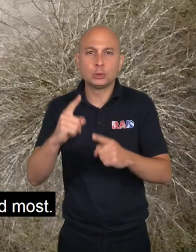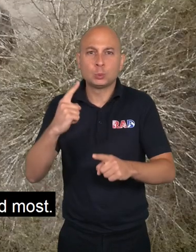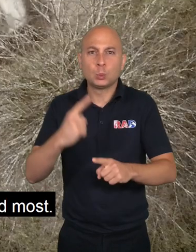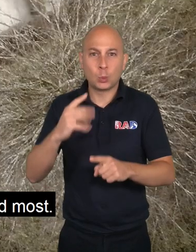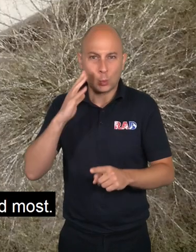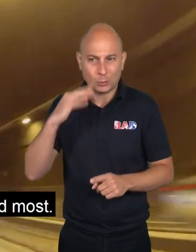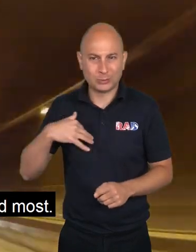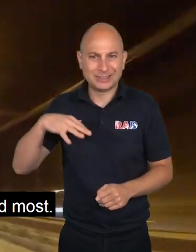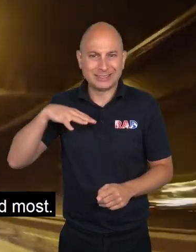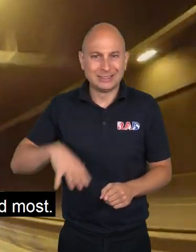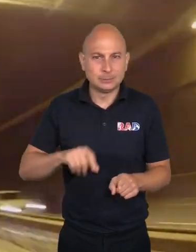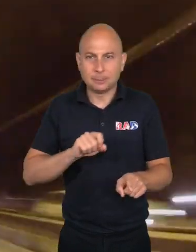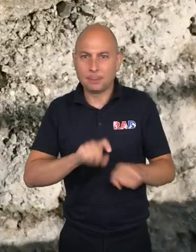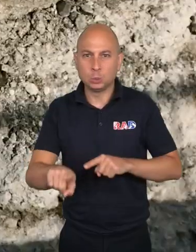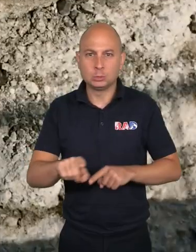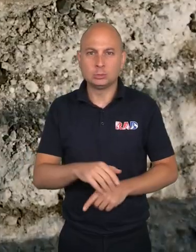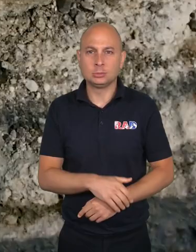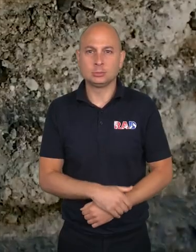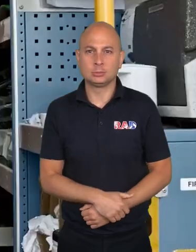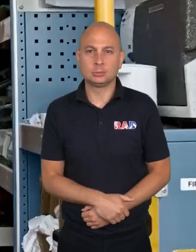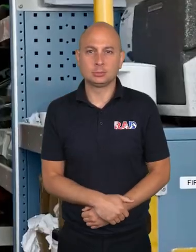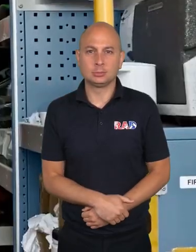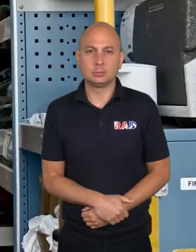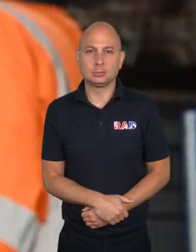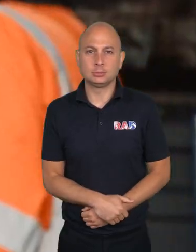Responding quickly when we're needed most.